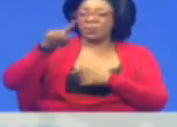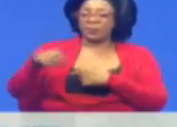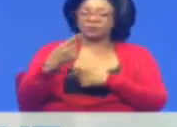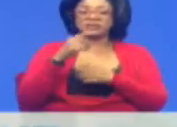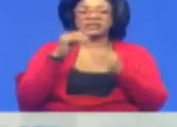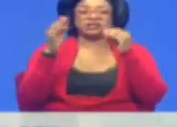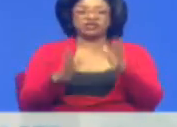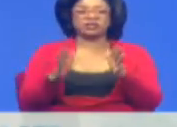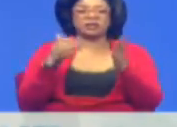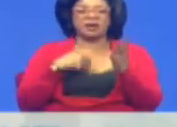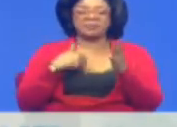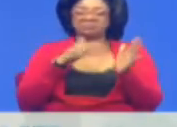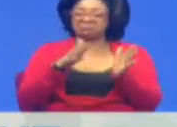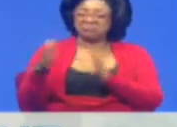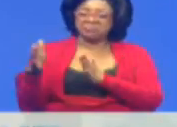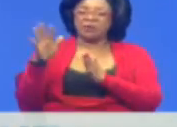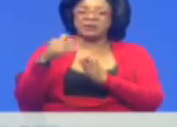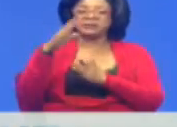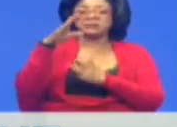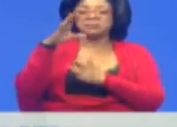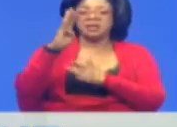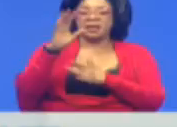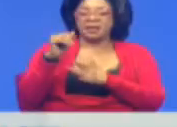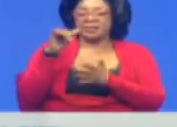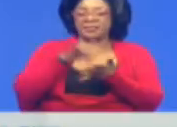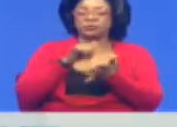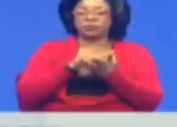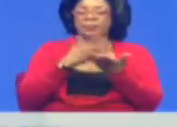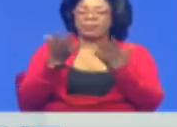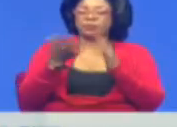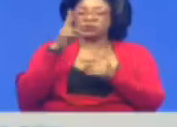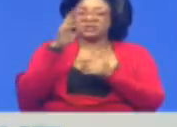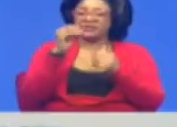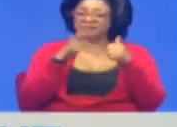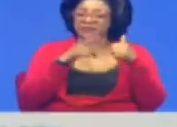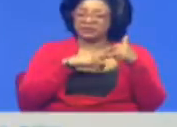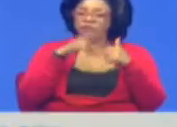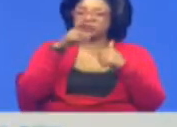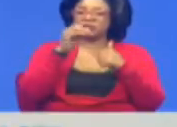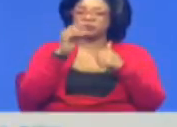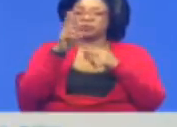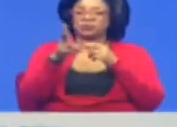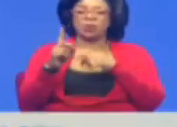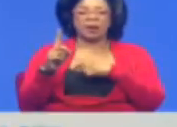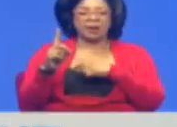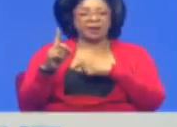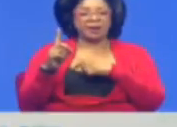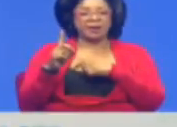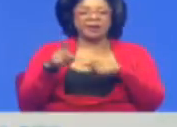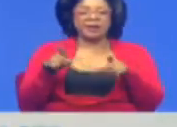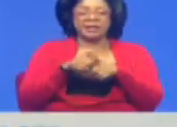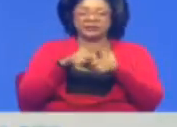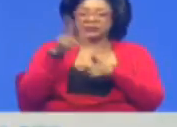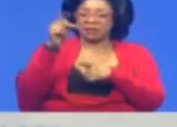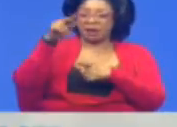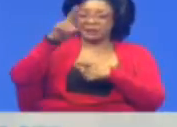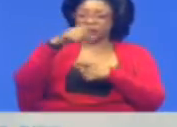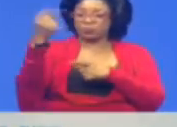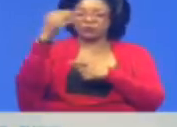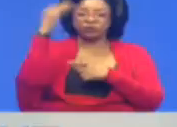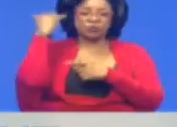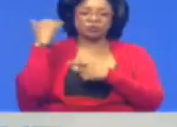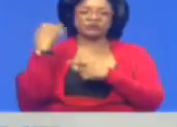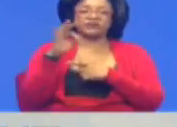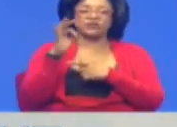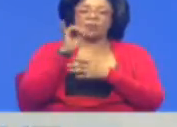from the pay rise under the CBA that was to run between 2017 to 2021 as NAT moved to court for orders to